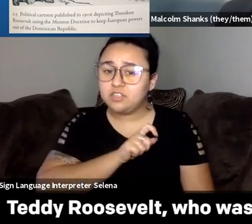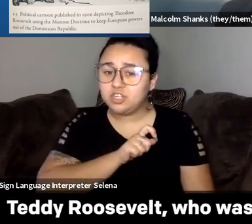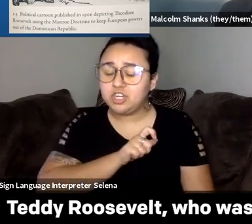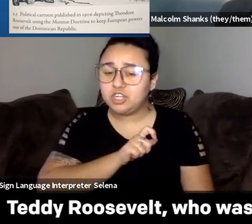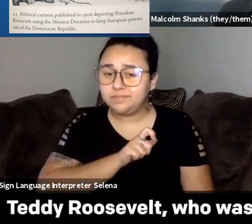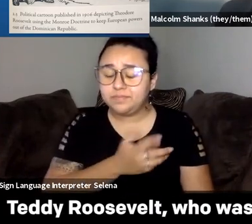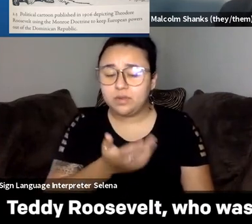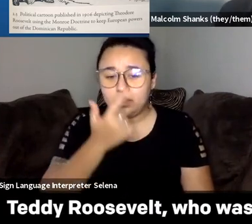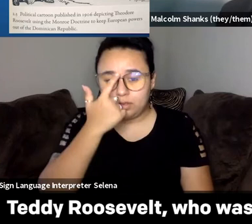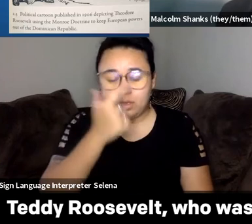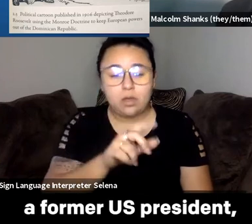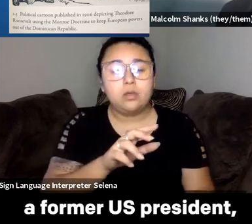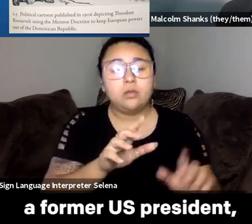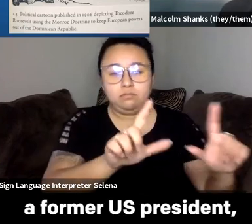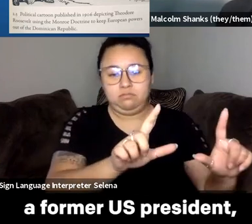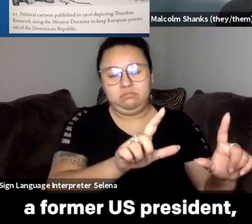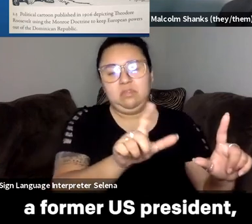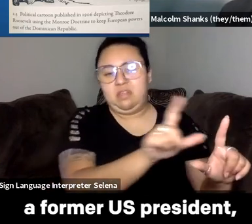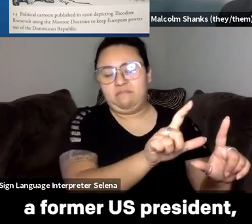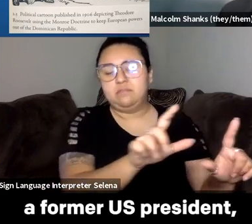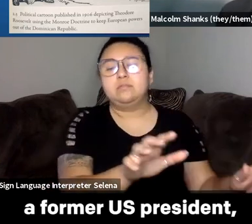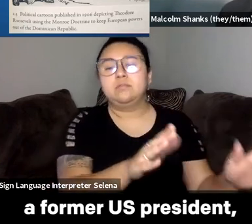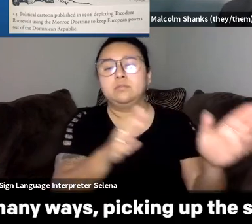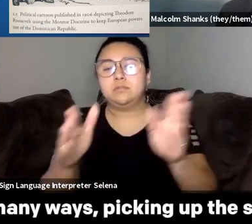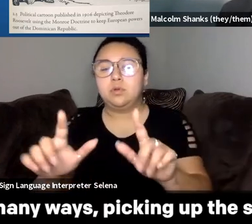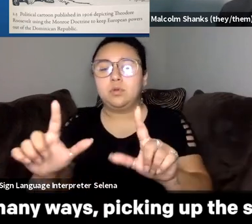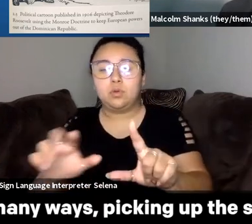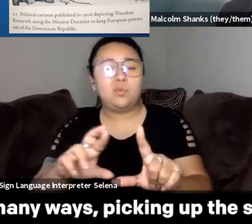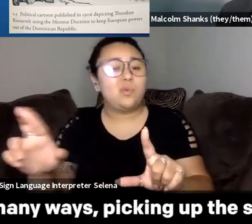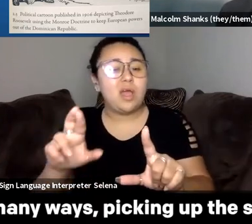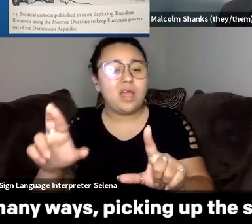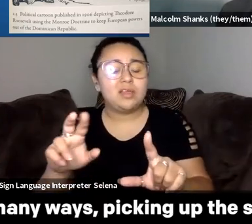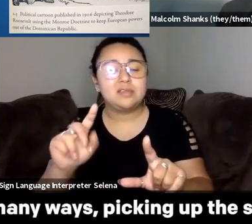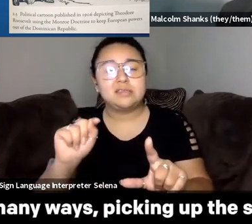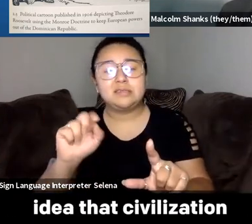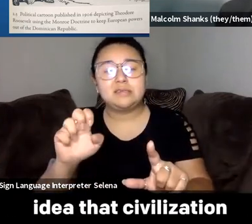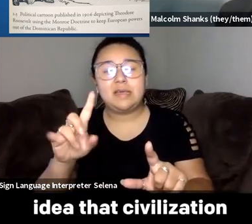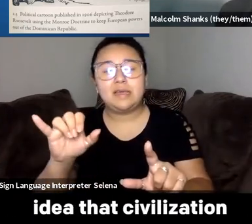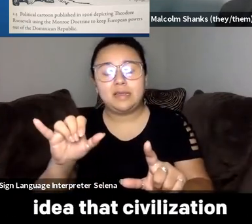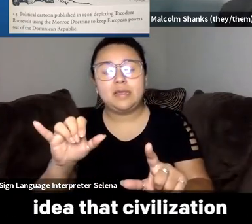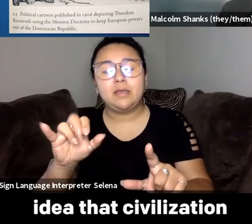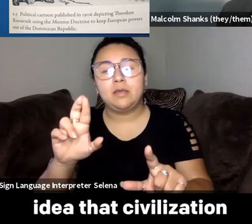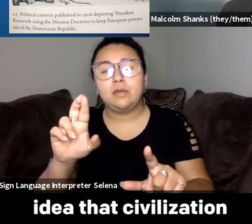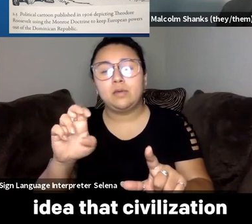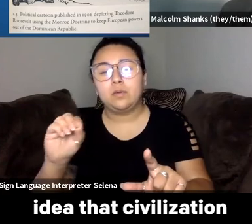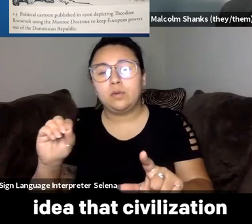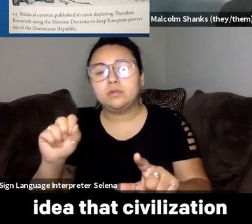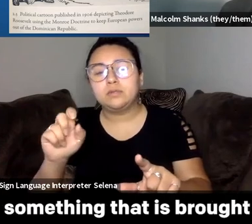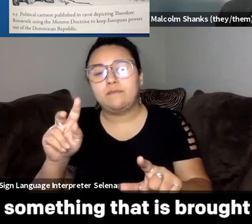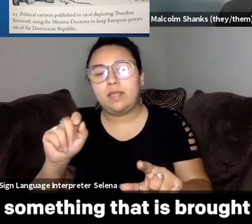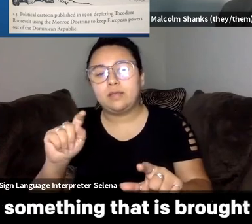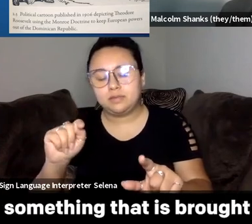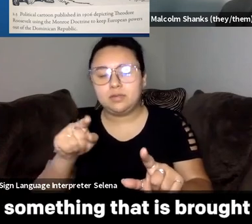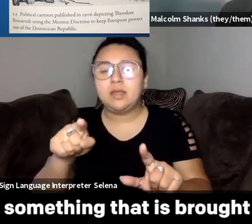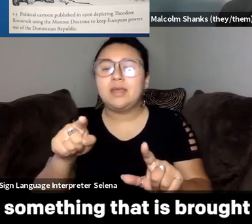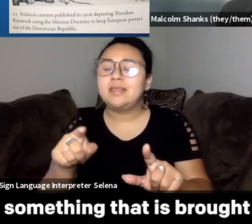Teddy Roosevelt, who is a former US president, in many ways picking up the same idea that civilization is